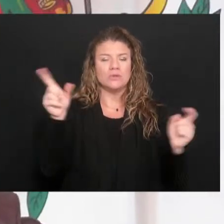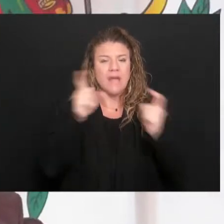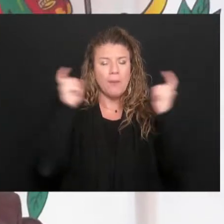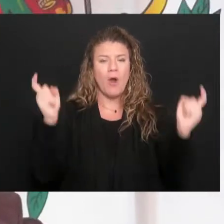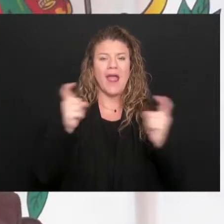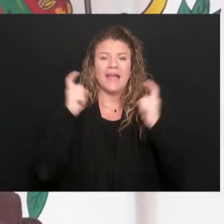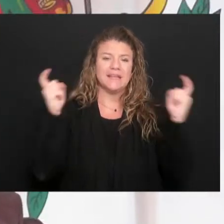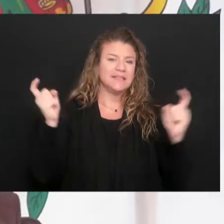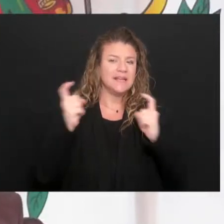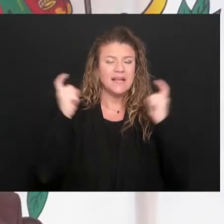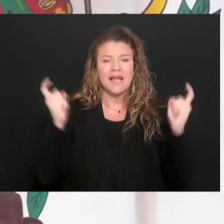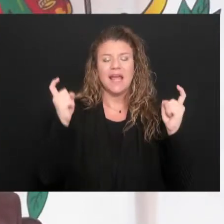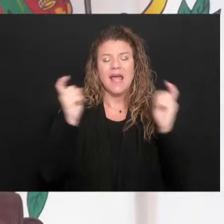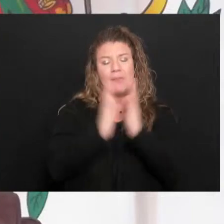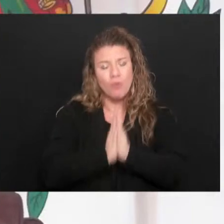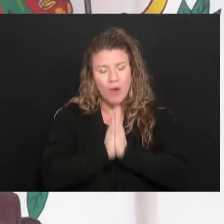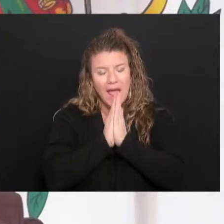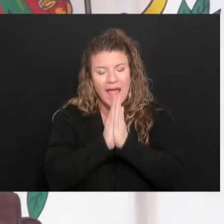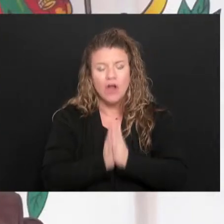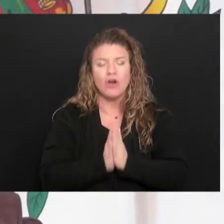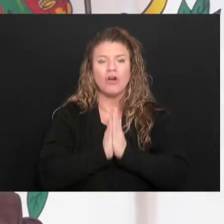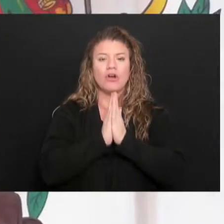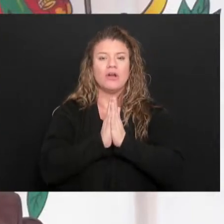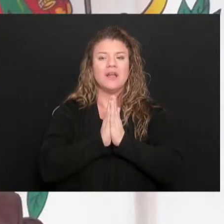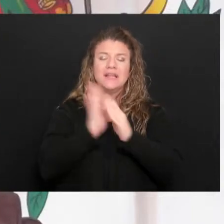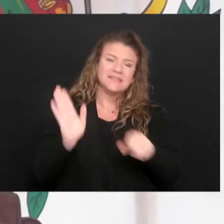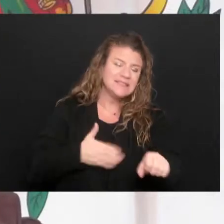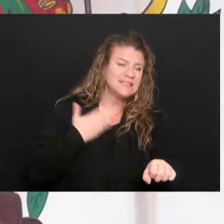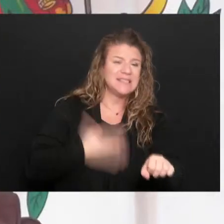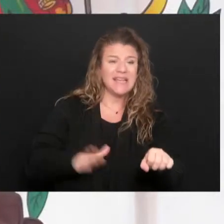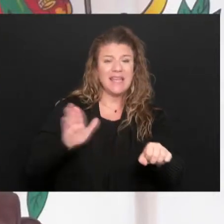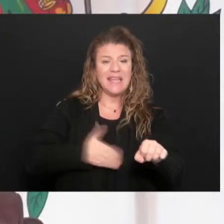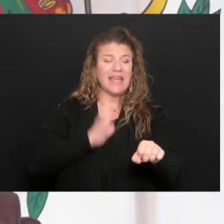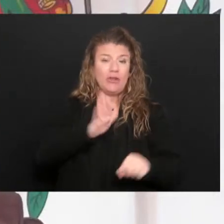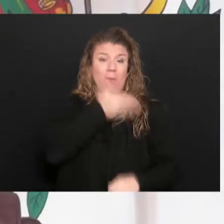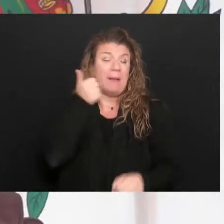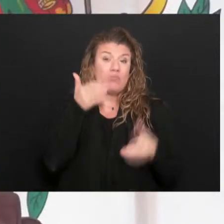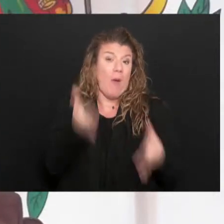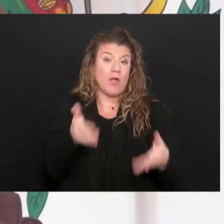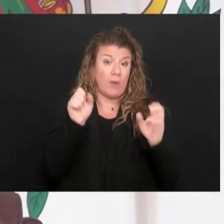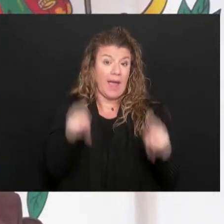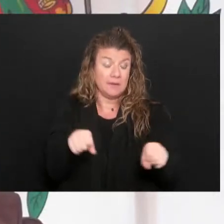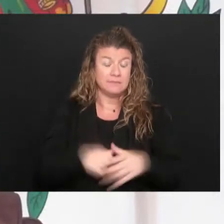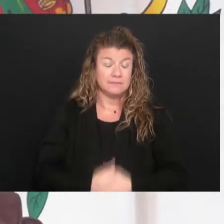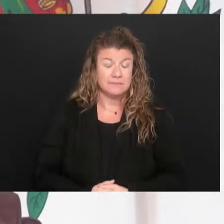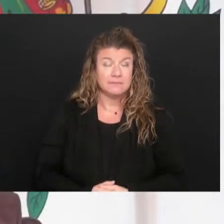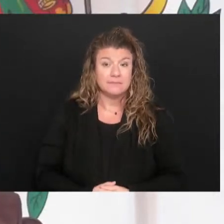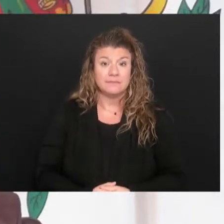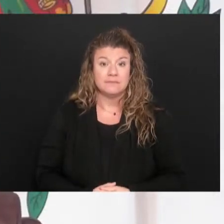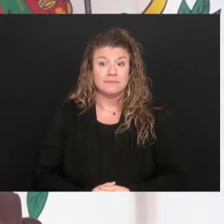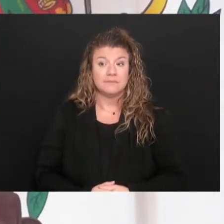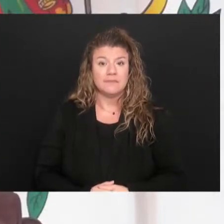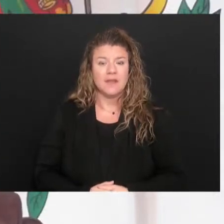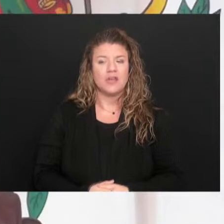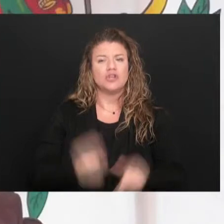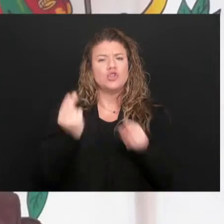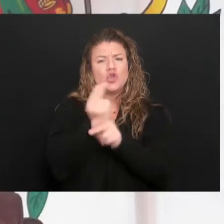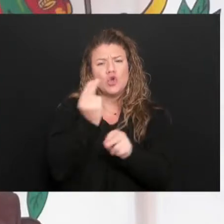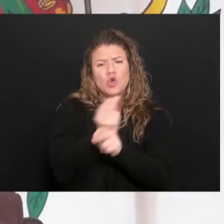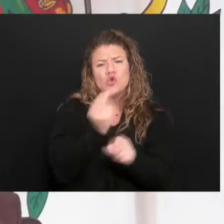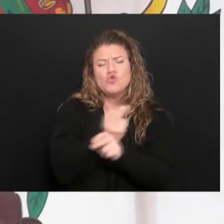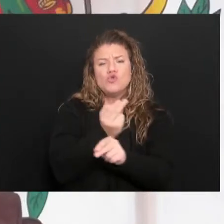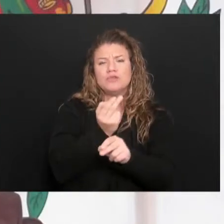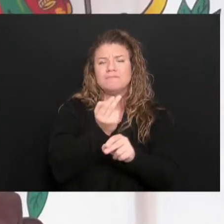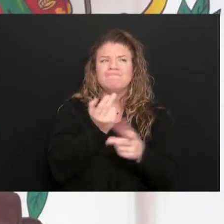celebrate and in prayer and singing in the very best way. But just use really, really, really